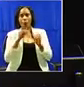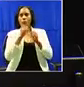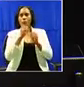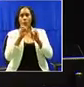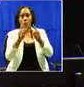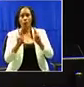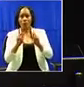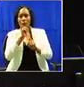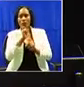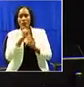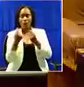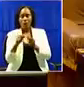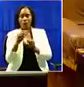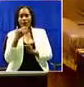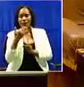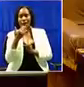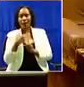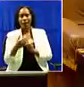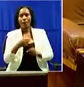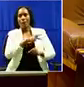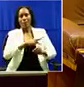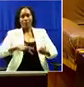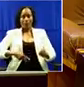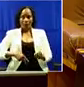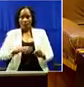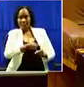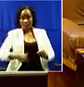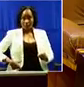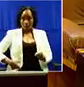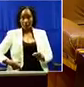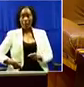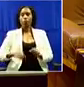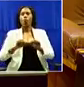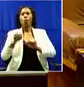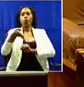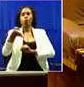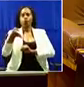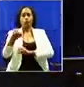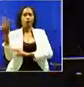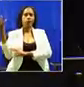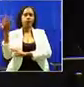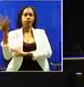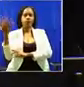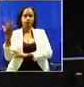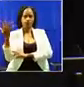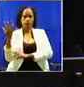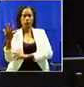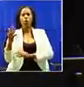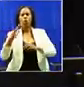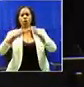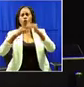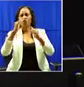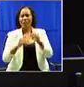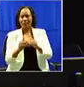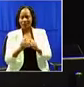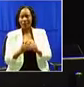the president for availing himself to deliver a speech on the Reconstruction and Economic